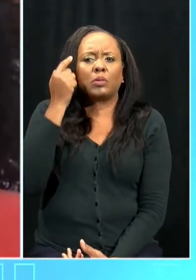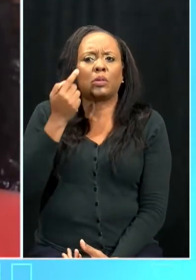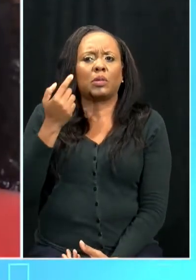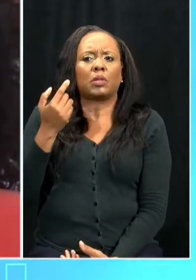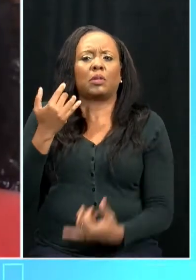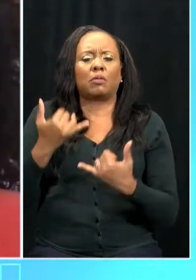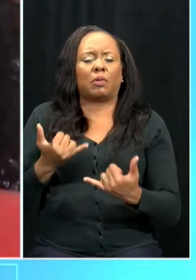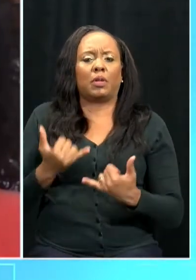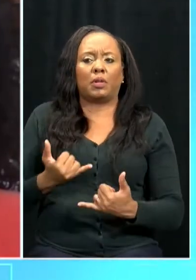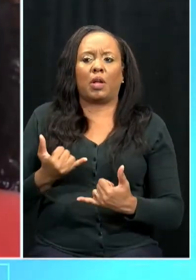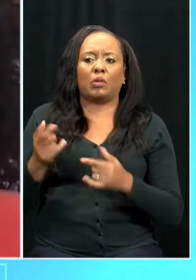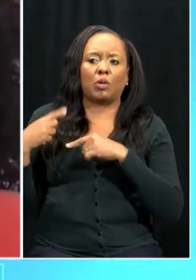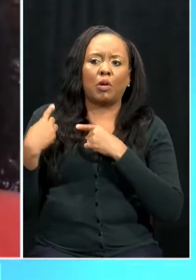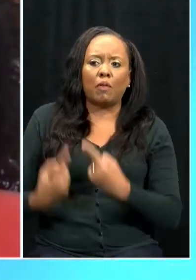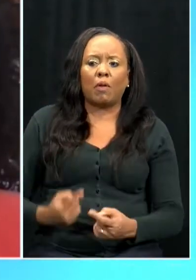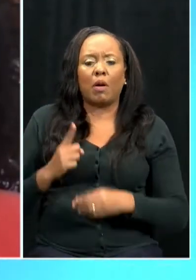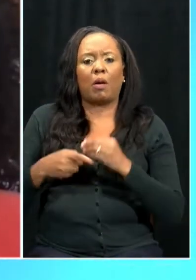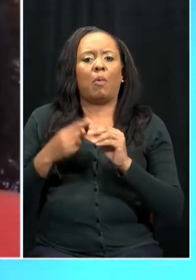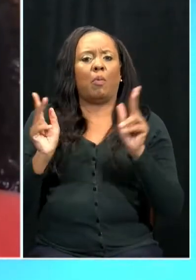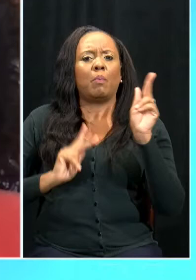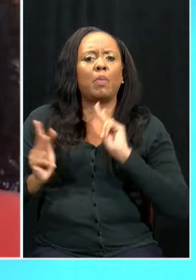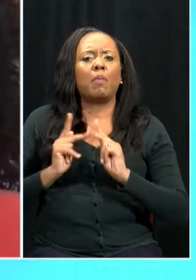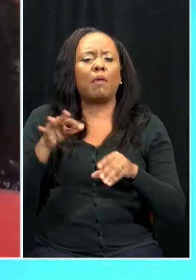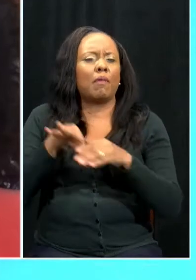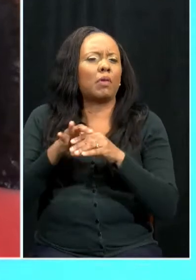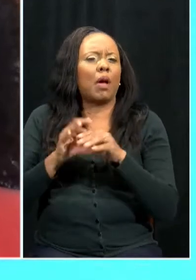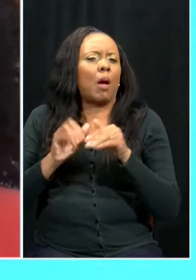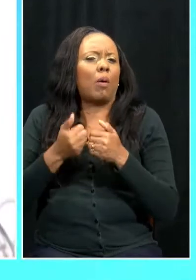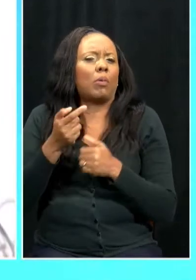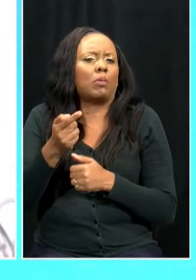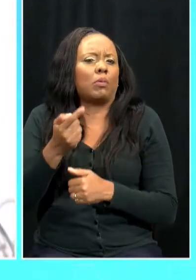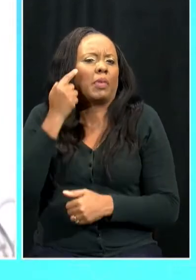far and the mood of the electorate.